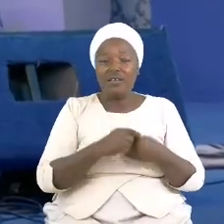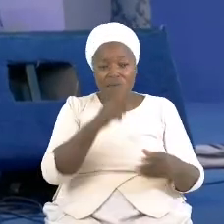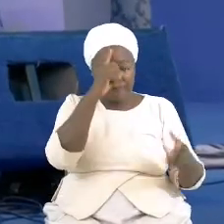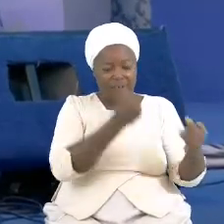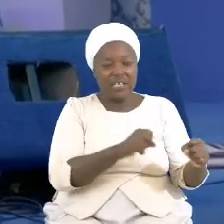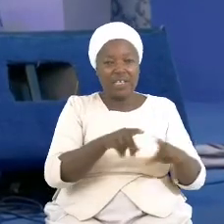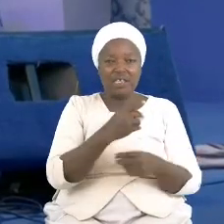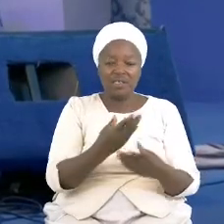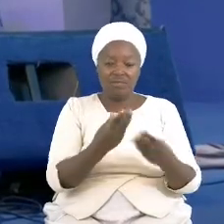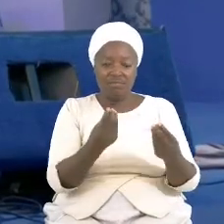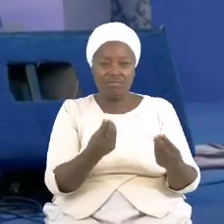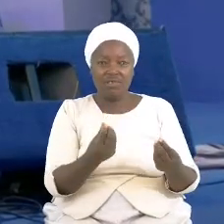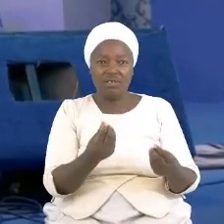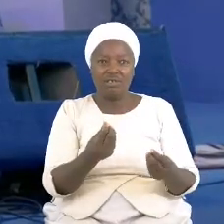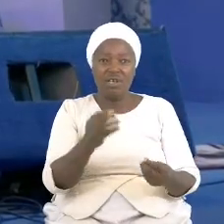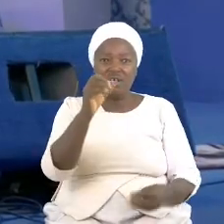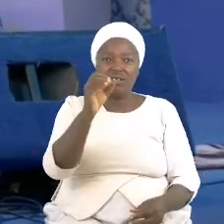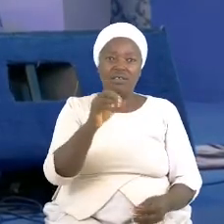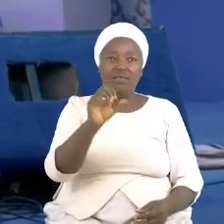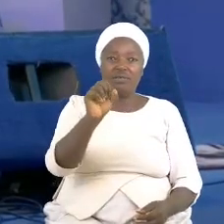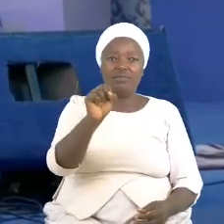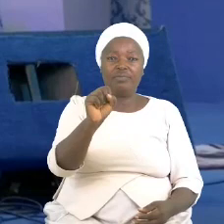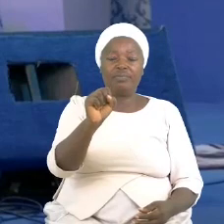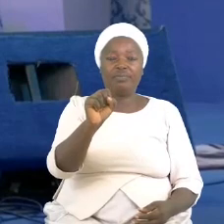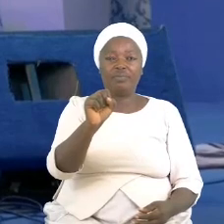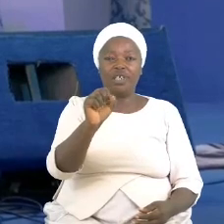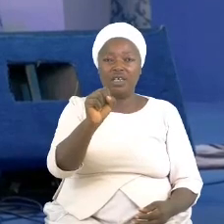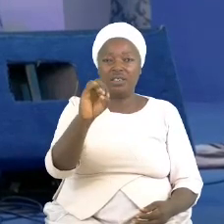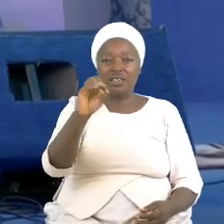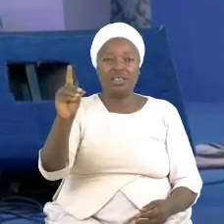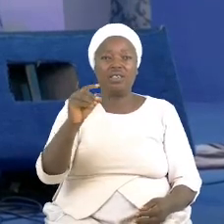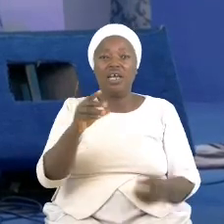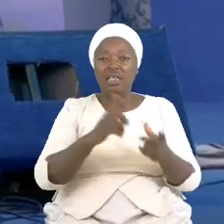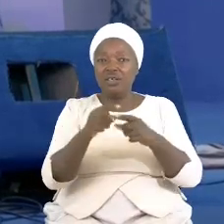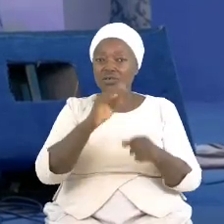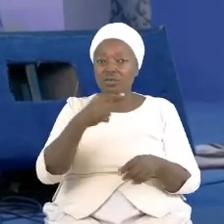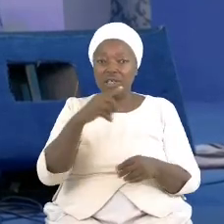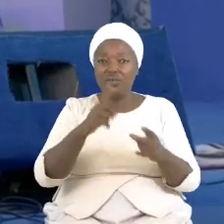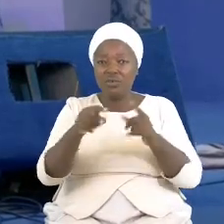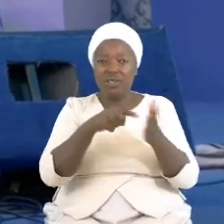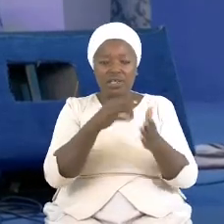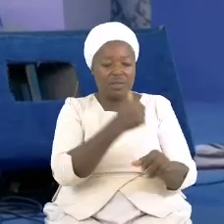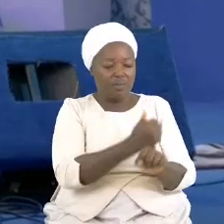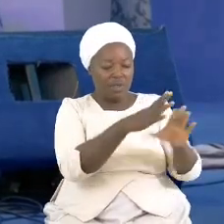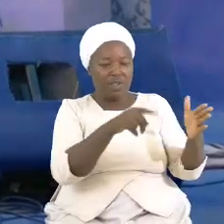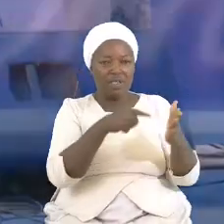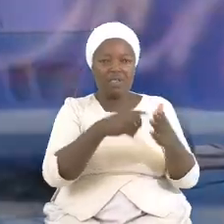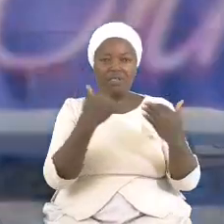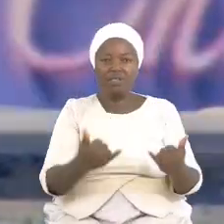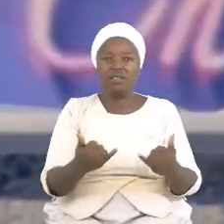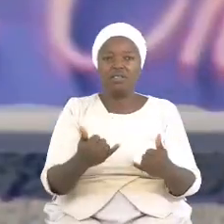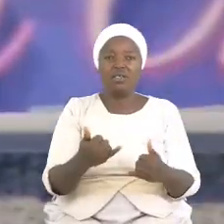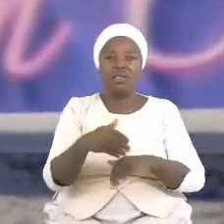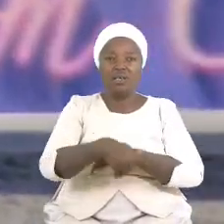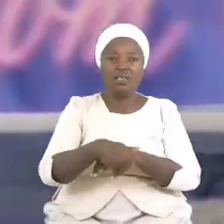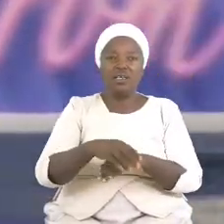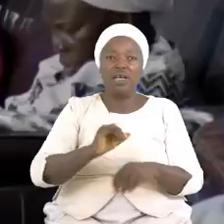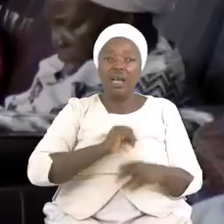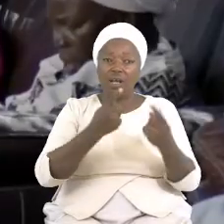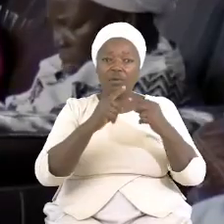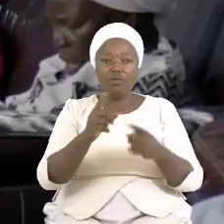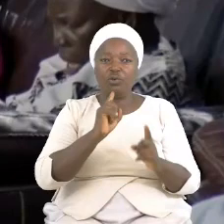seed, ye shall say unto this mountain. Tonight, I came to talk to your